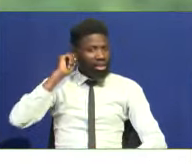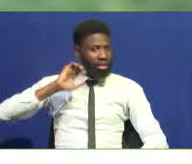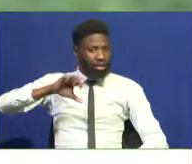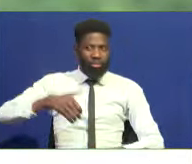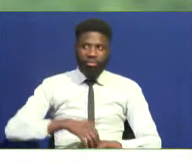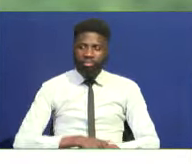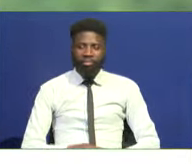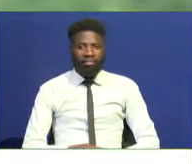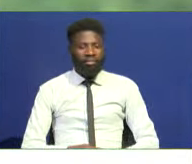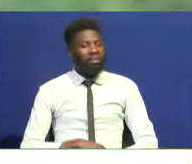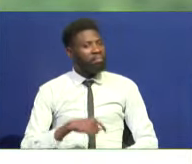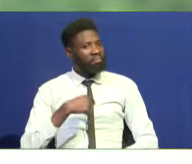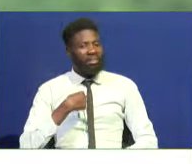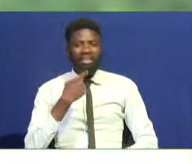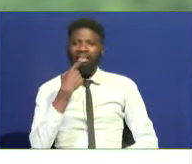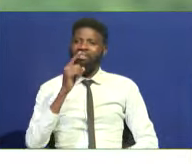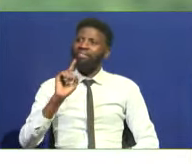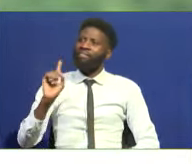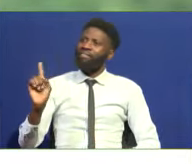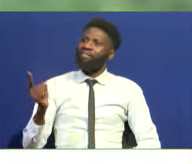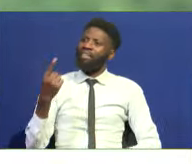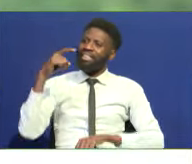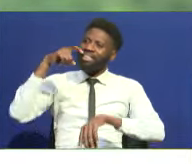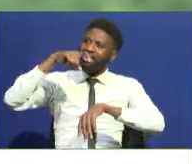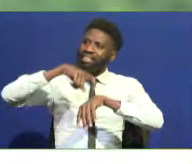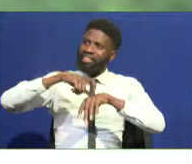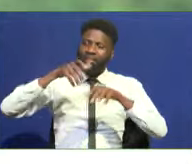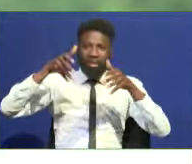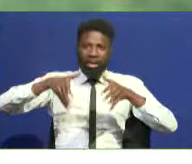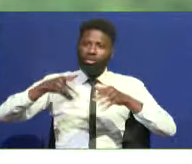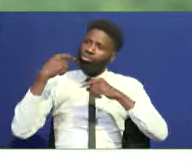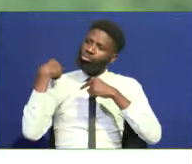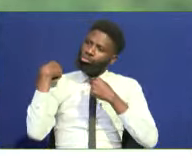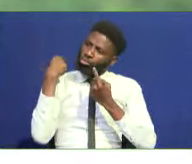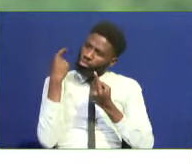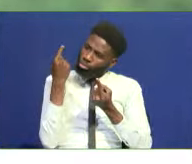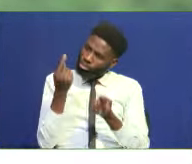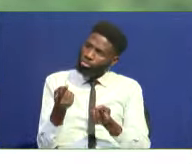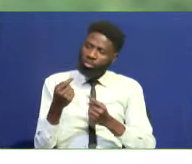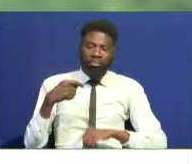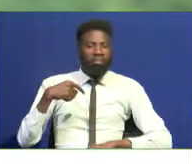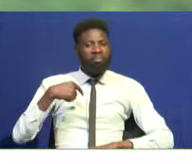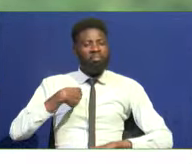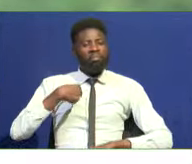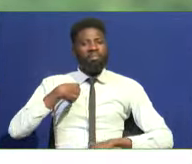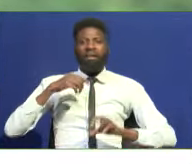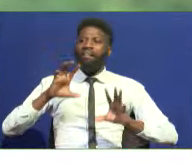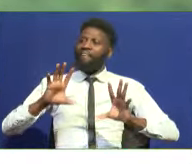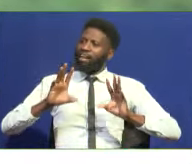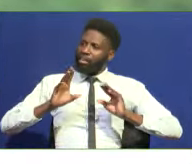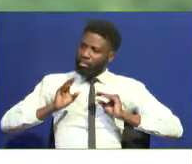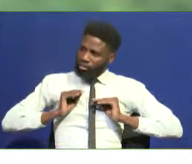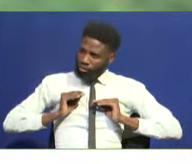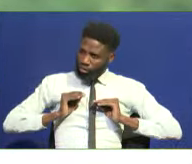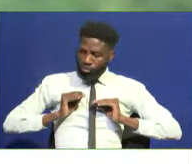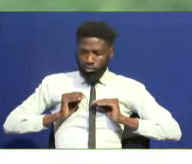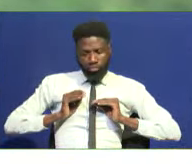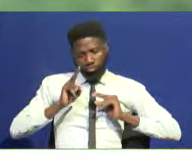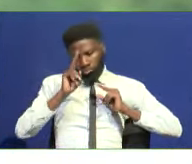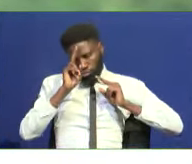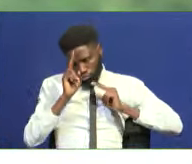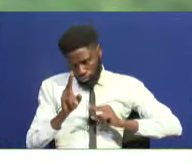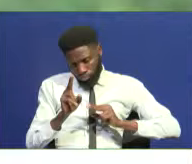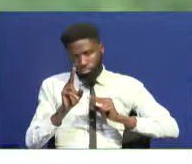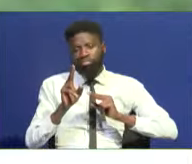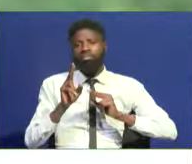that it is the first time ever that I have accepted a honorary degree from any